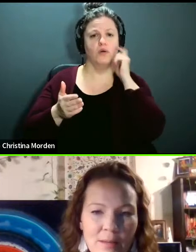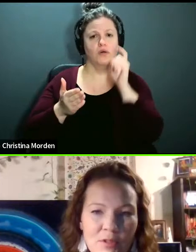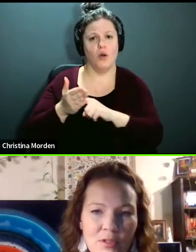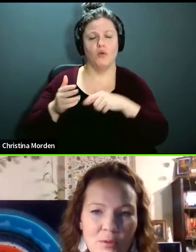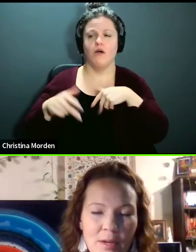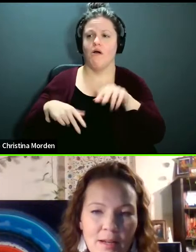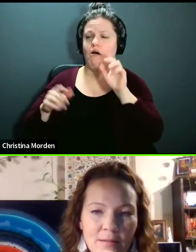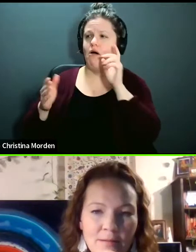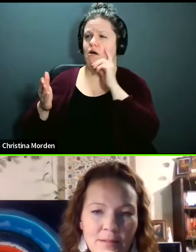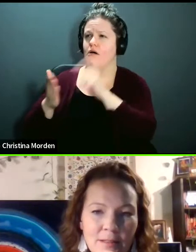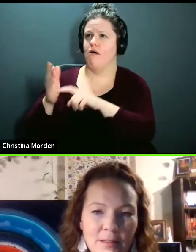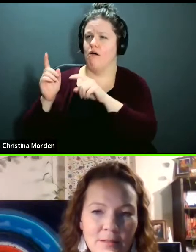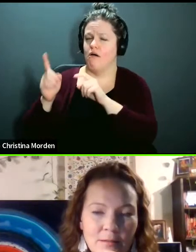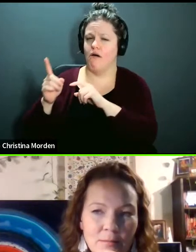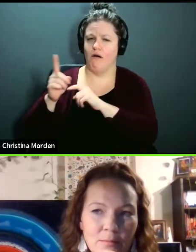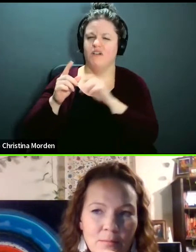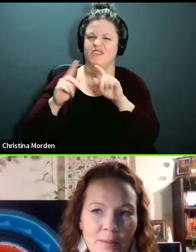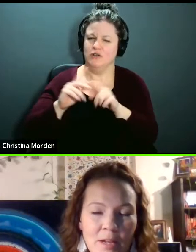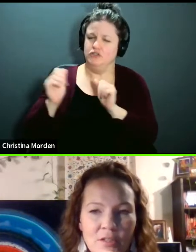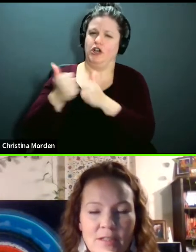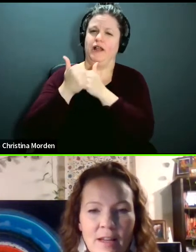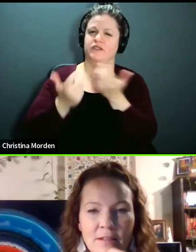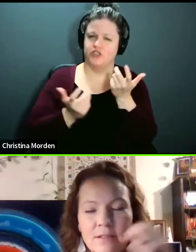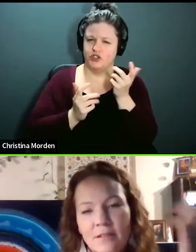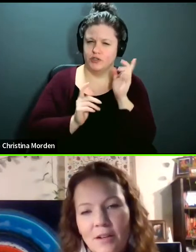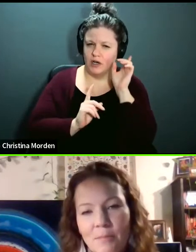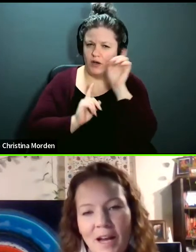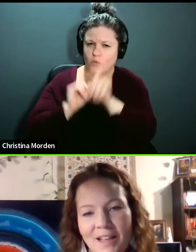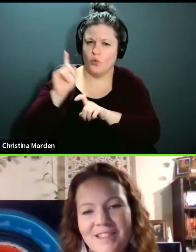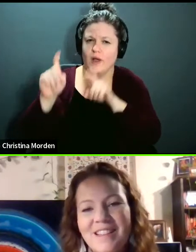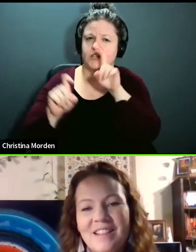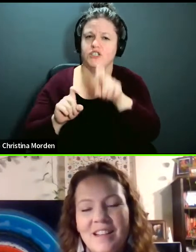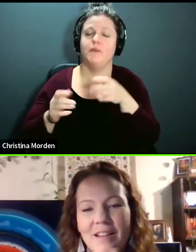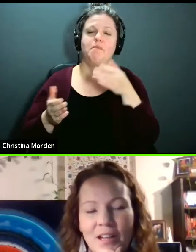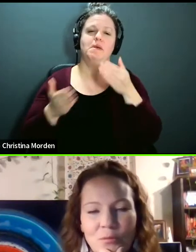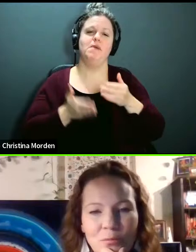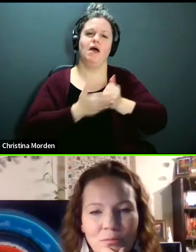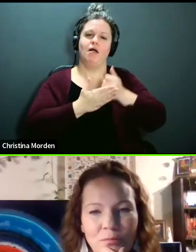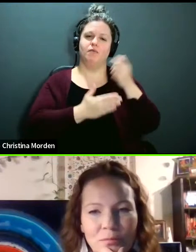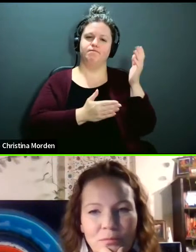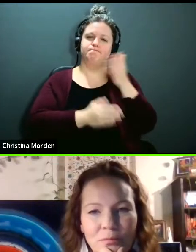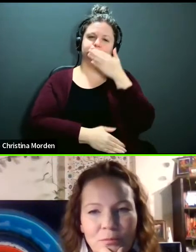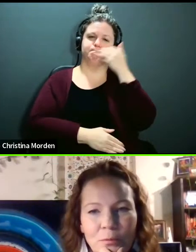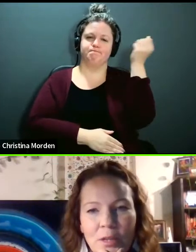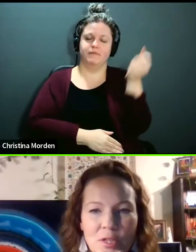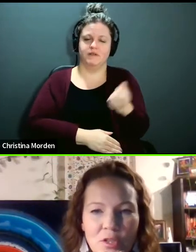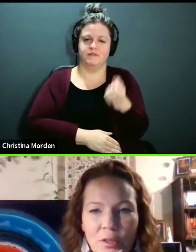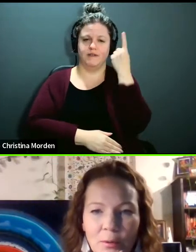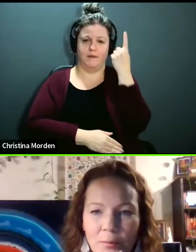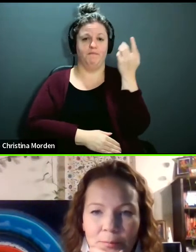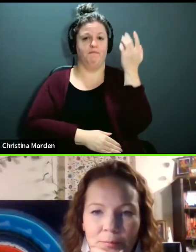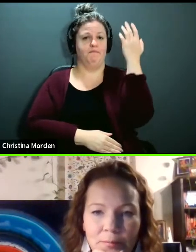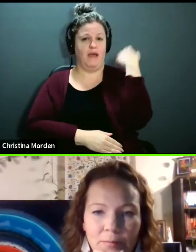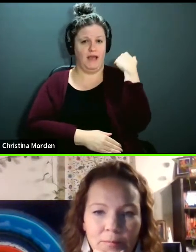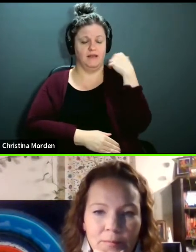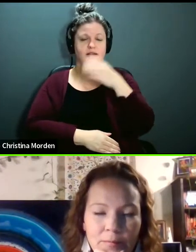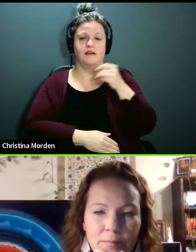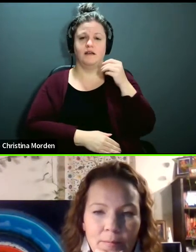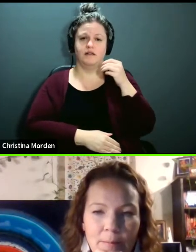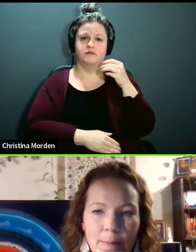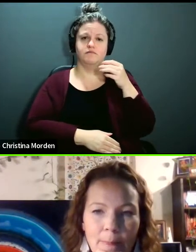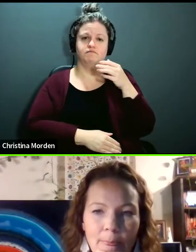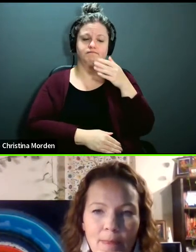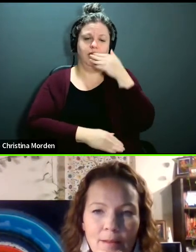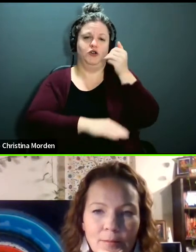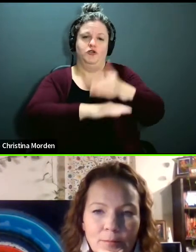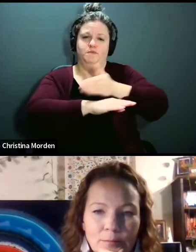will encourage them to uh maybe understand our past and and where we should go